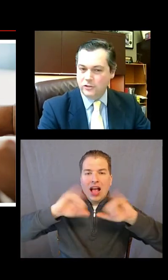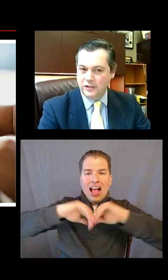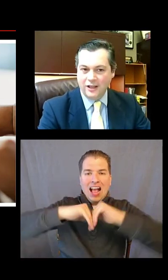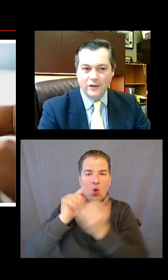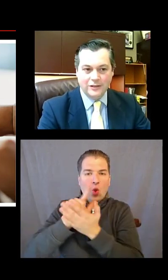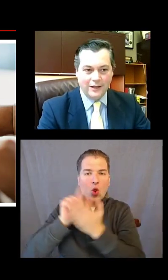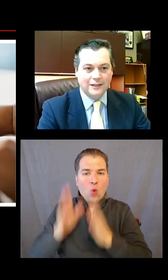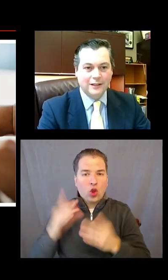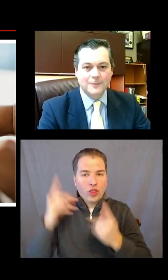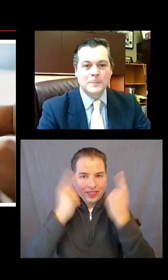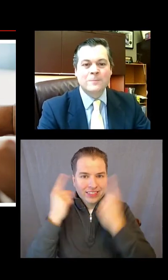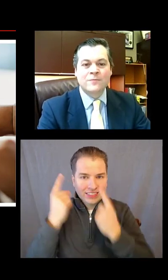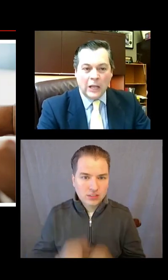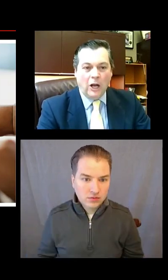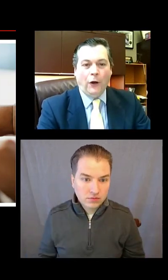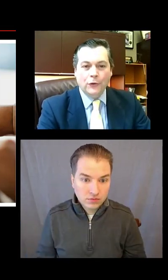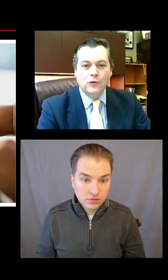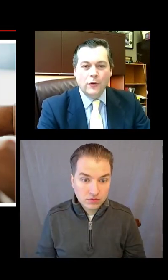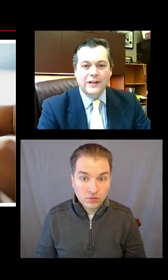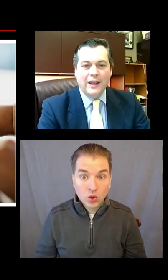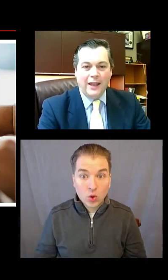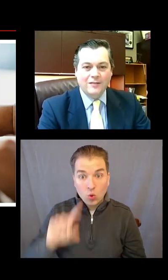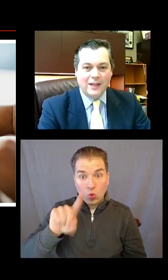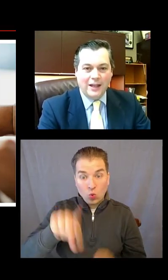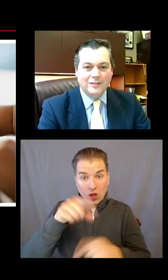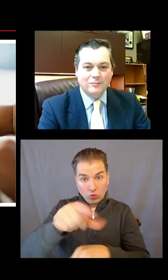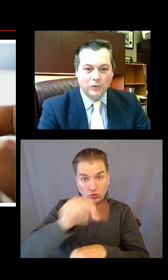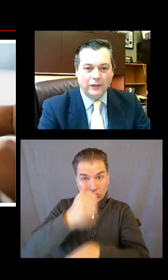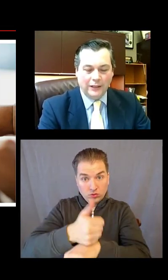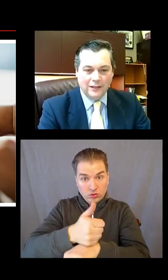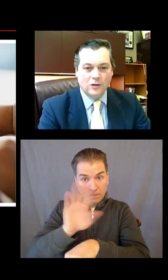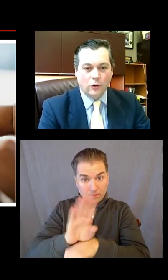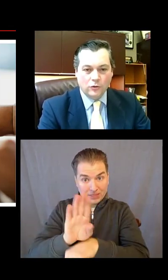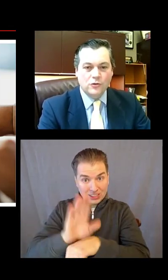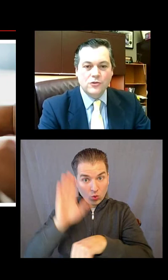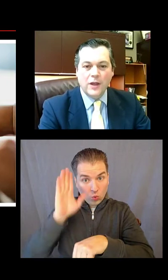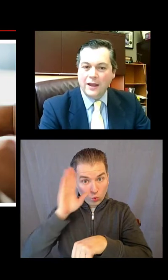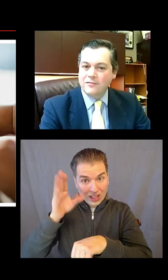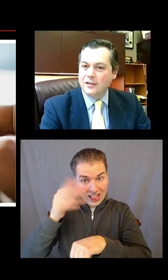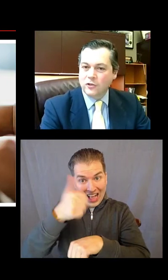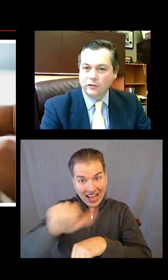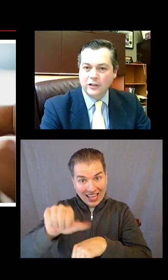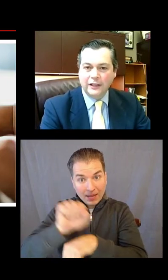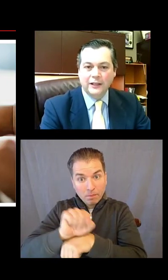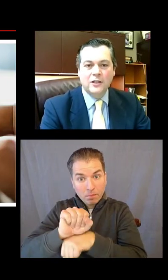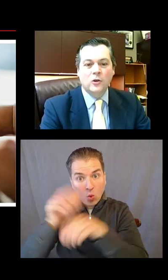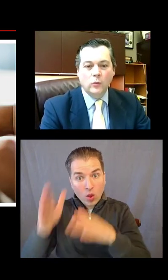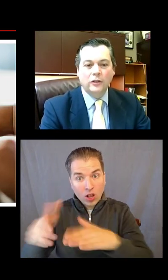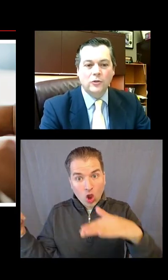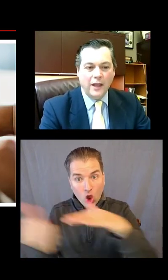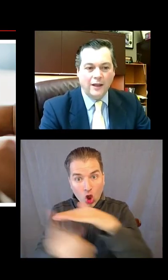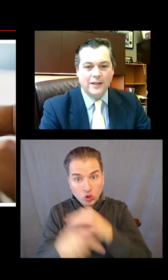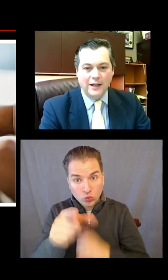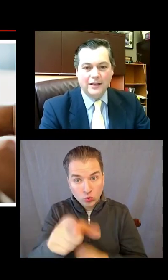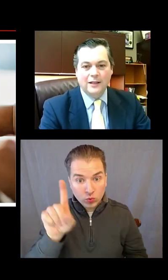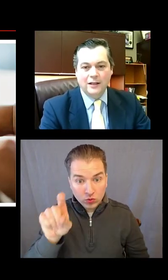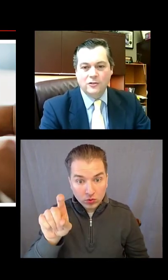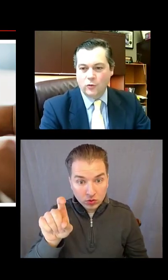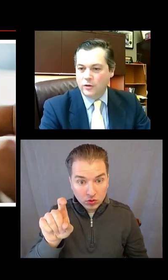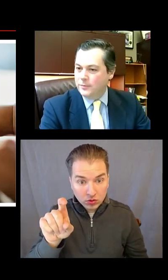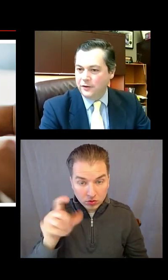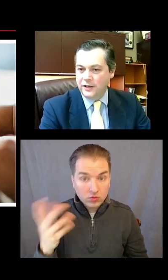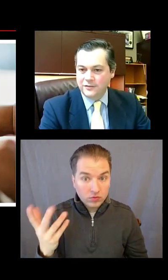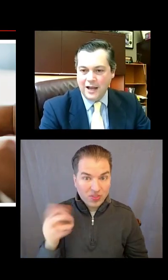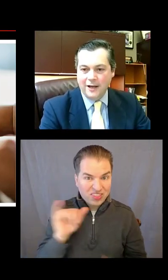one of the questions they always ask is, are you going to have any employees, or do you have them currently? Will you have any